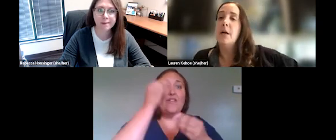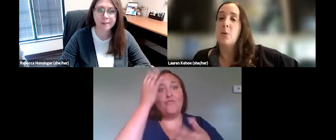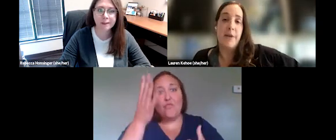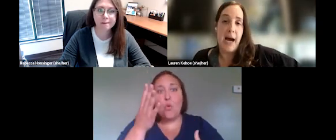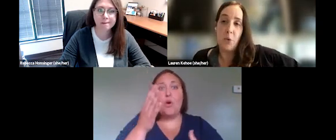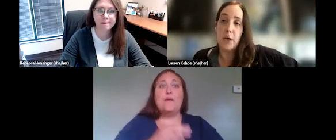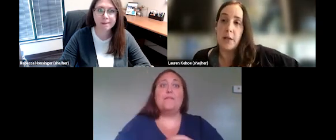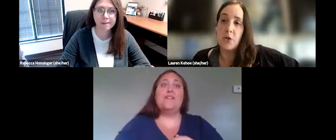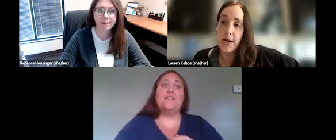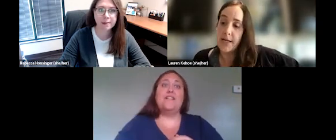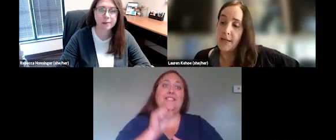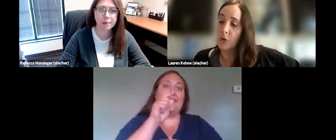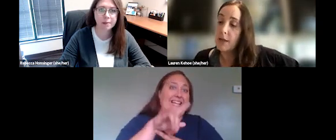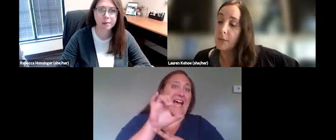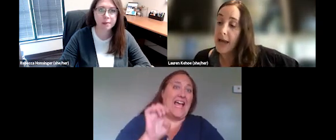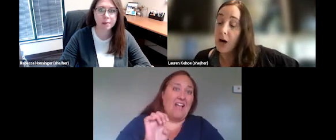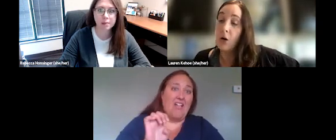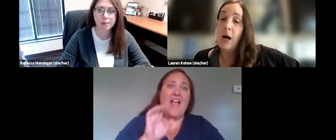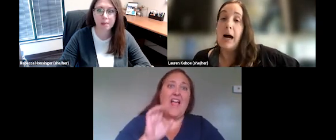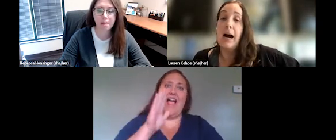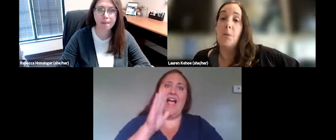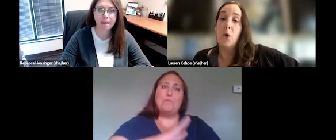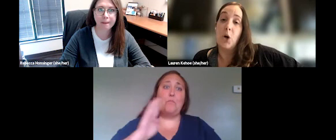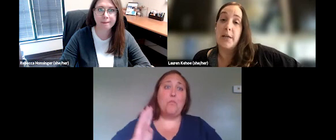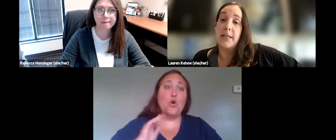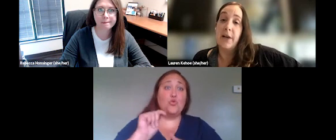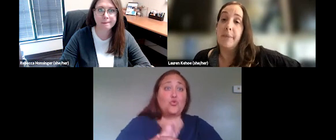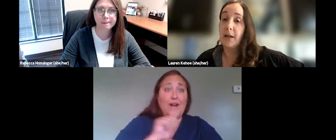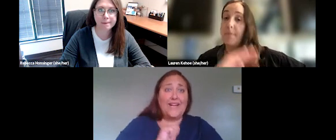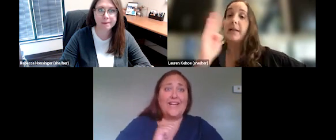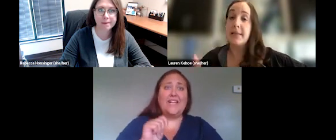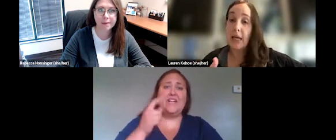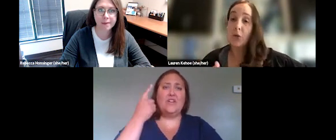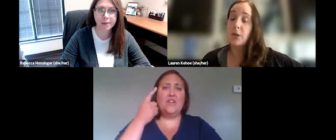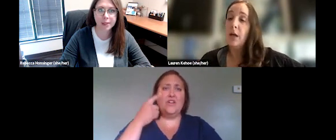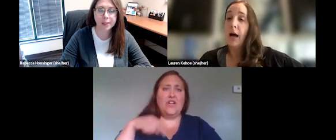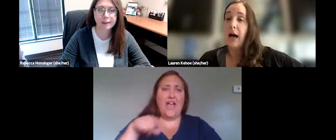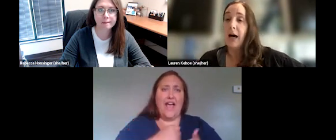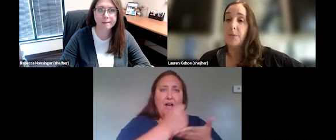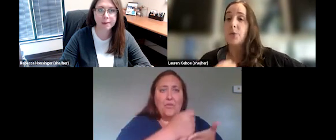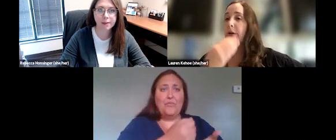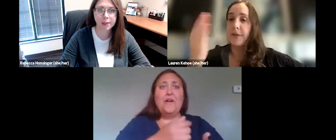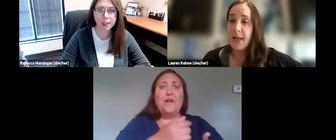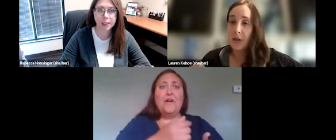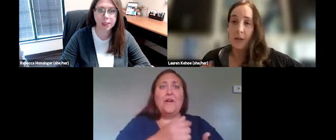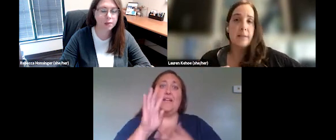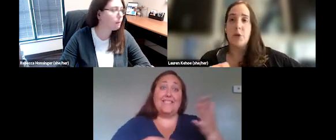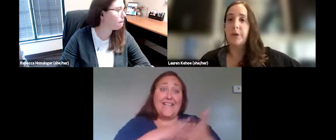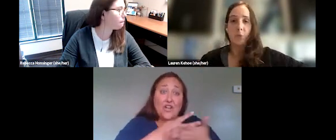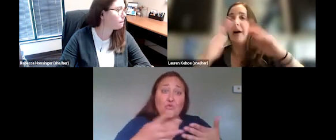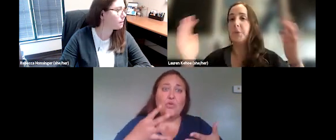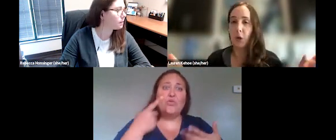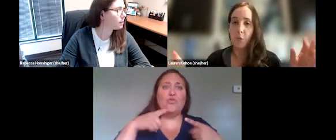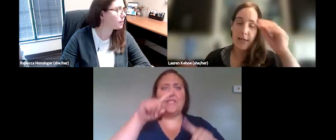manual. We have an onboarding, training, and curriculum now. We're working on developing a maintenance schedule. So what in the summers,